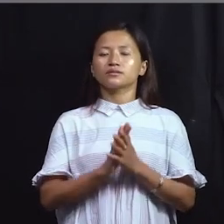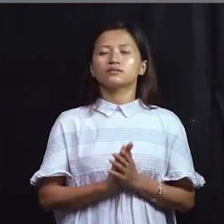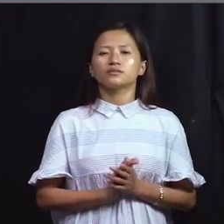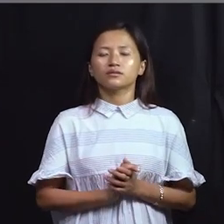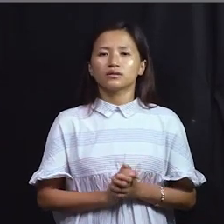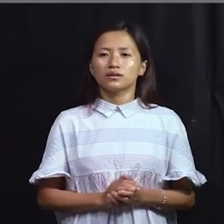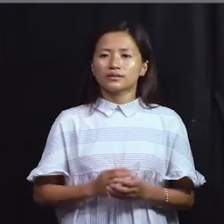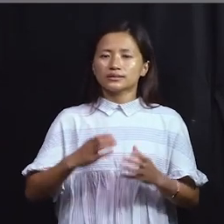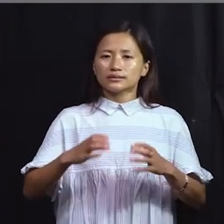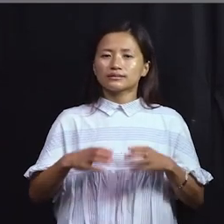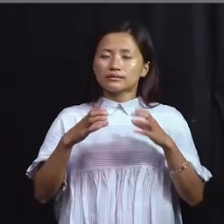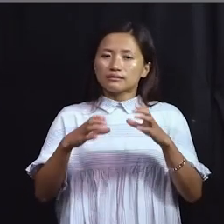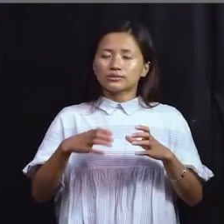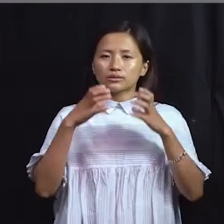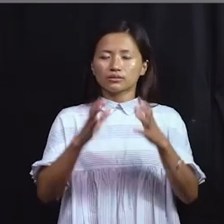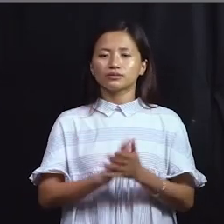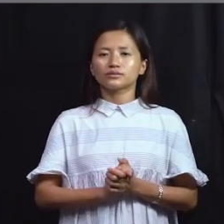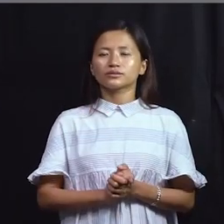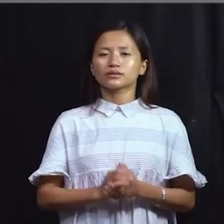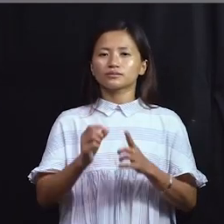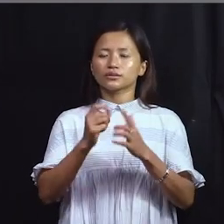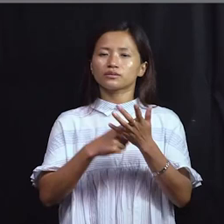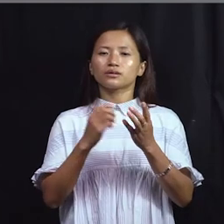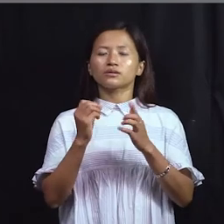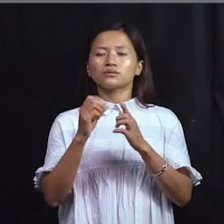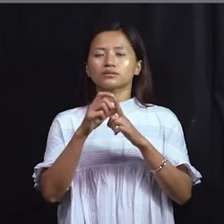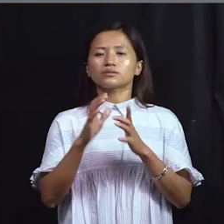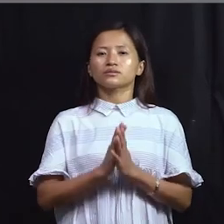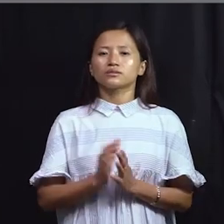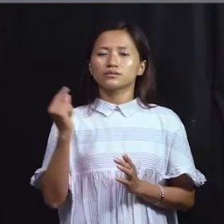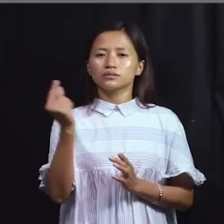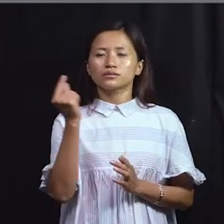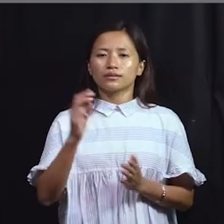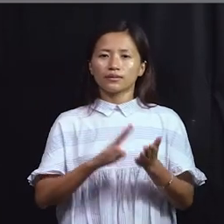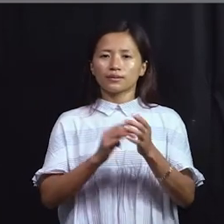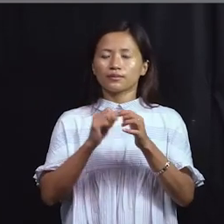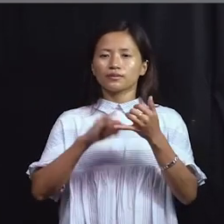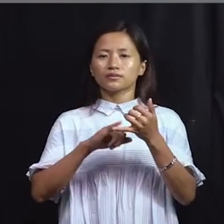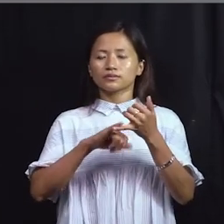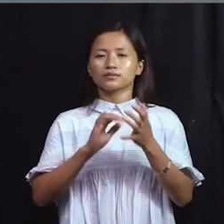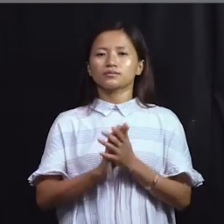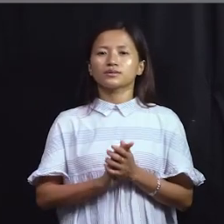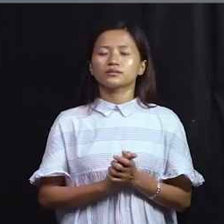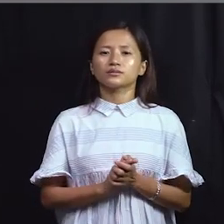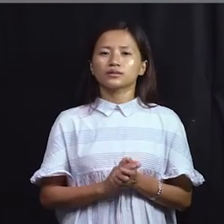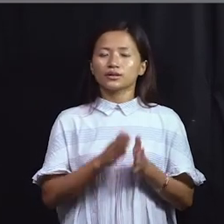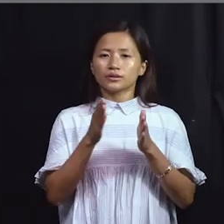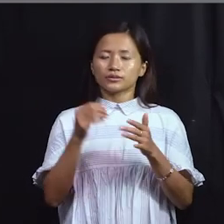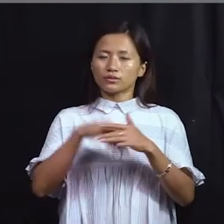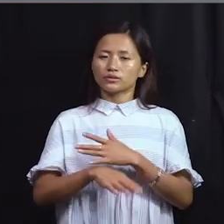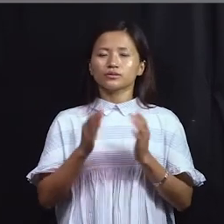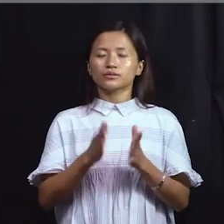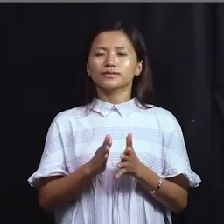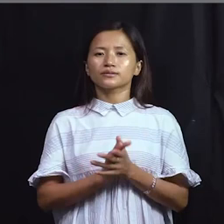to encourage all these products which is used by the masses, and in order to encourage